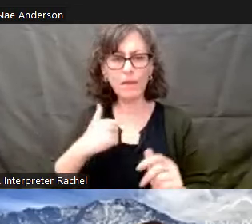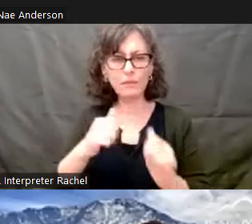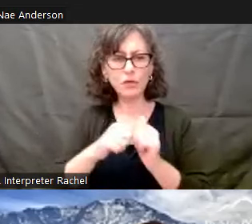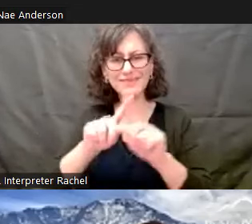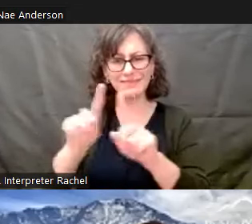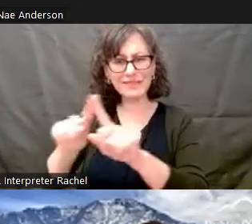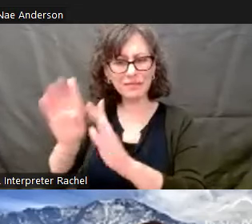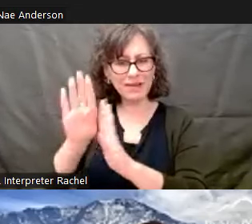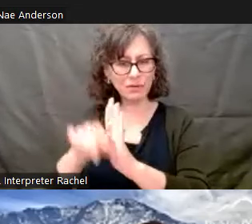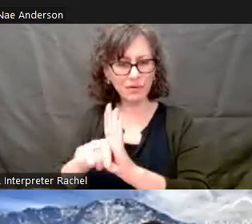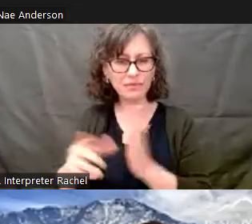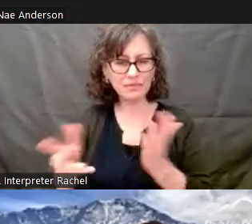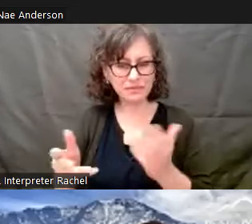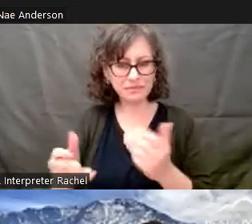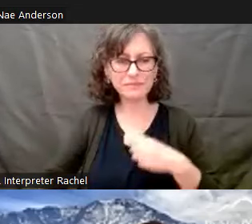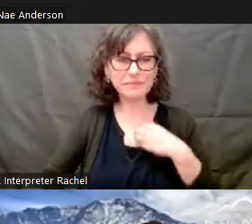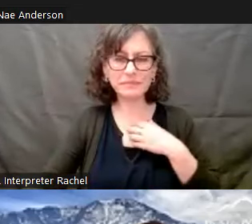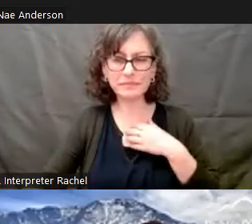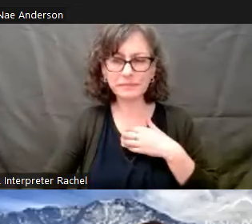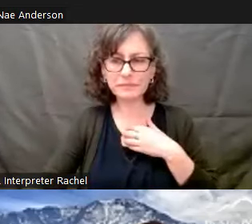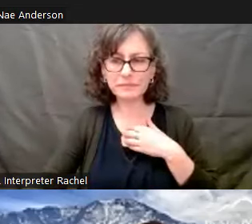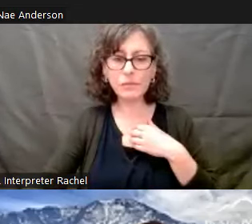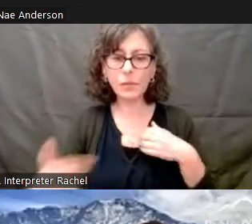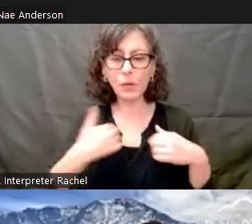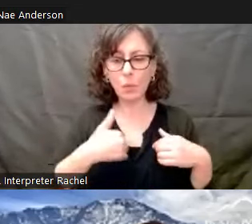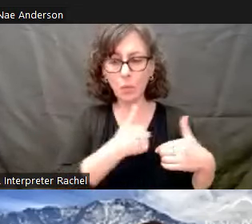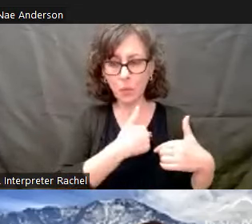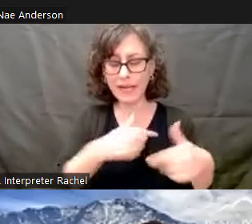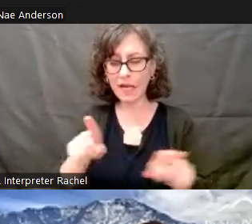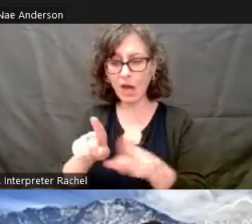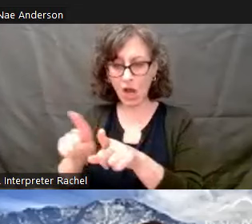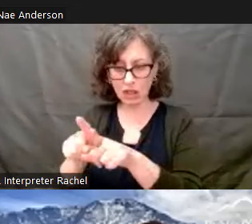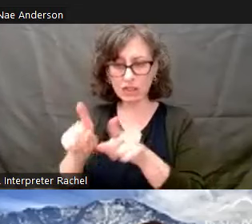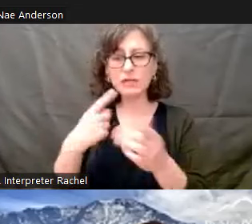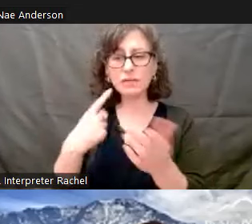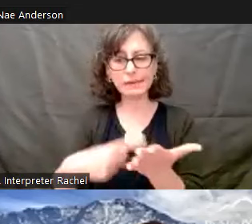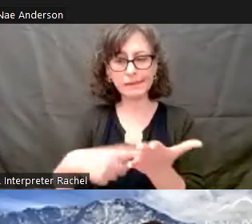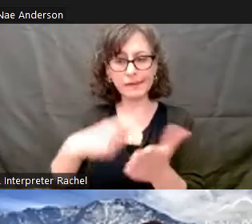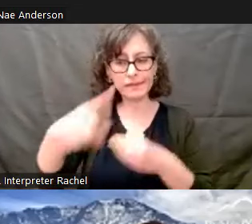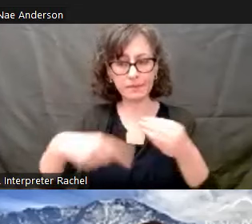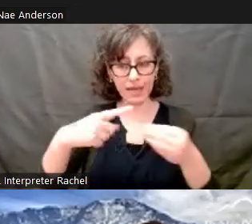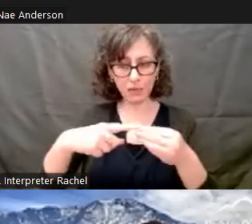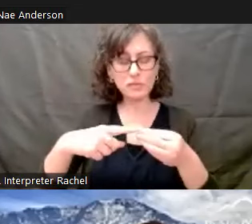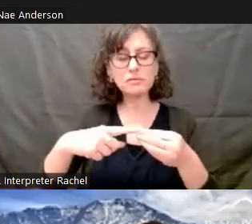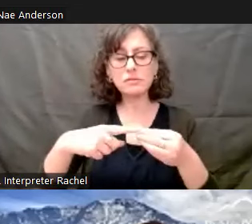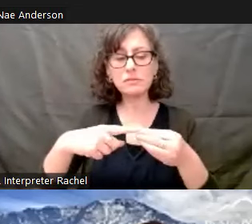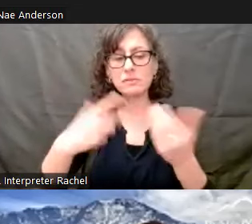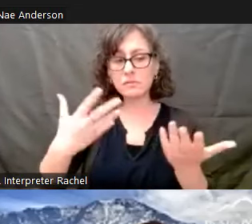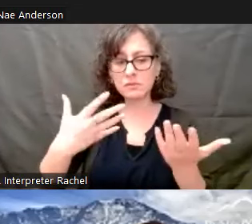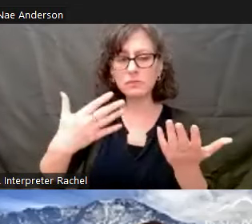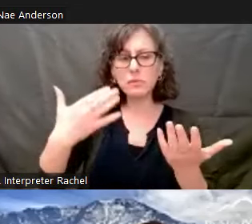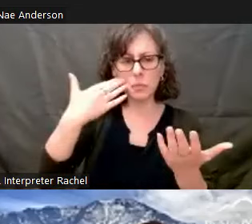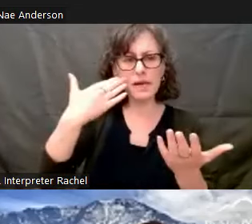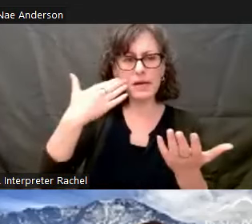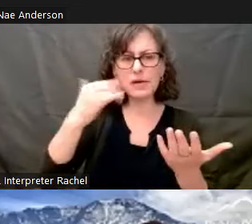backgrounds. So we also had a discussion around, we know that it's not